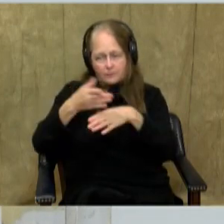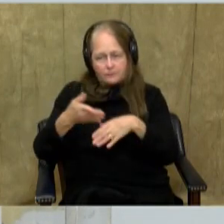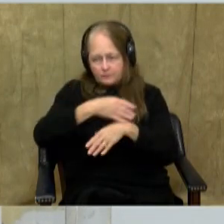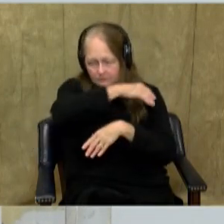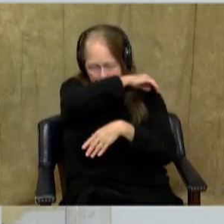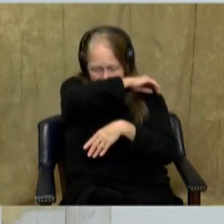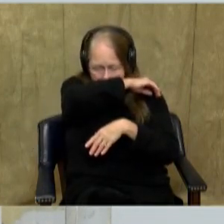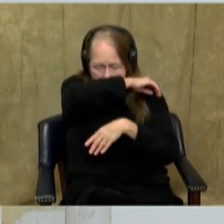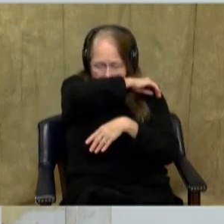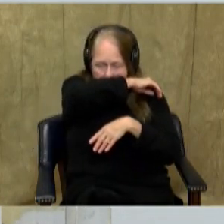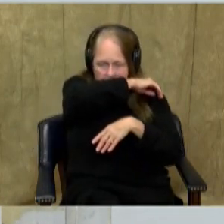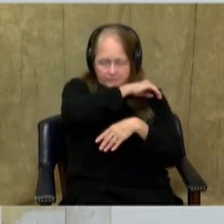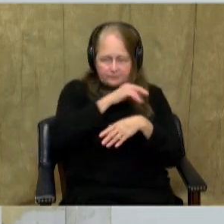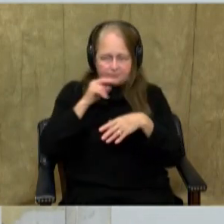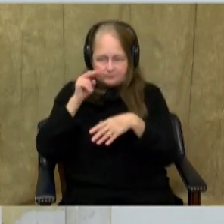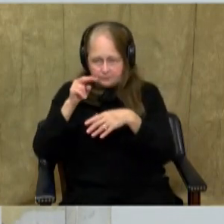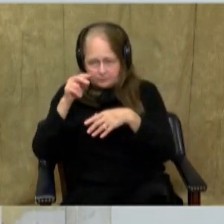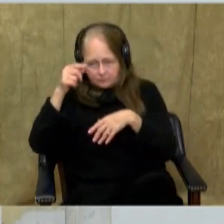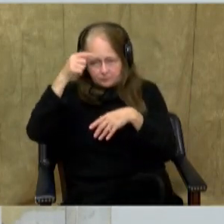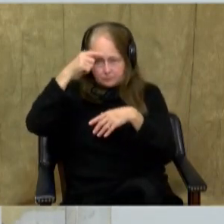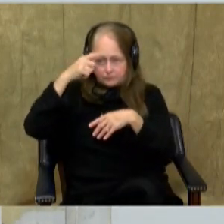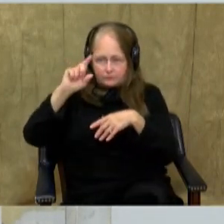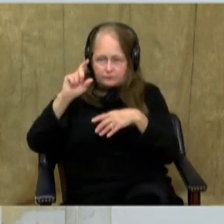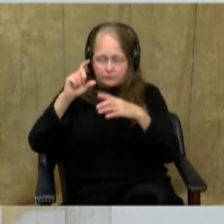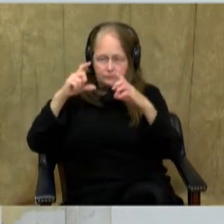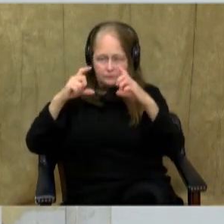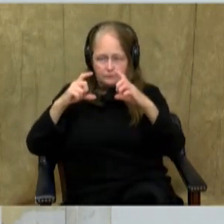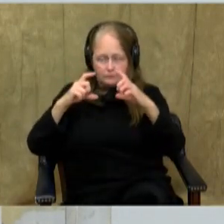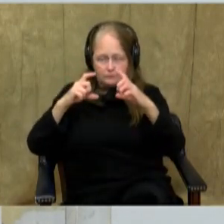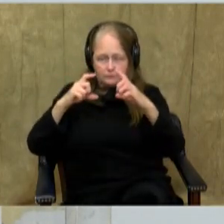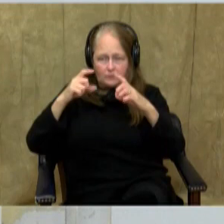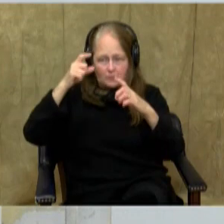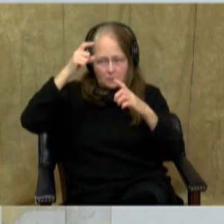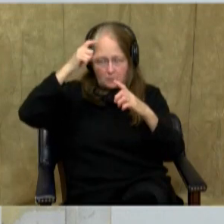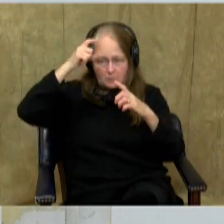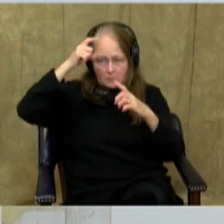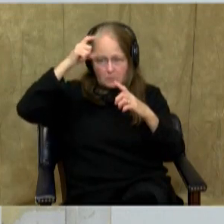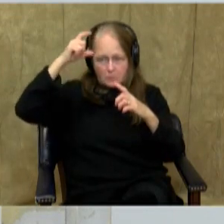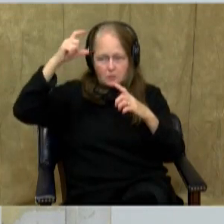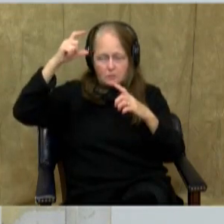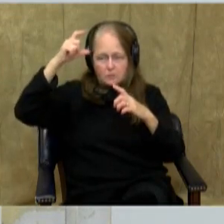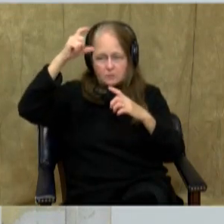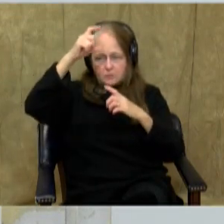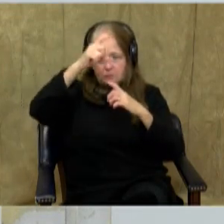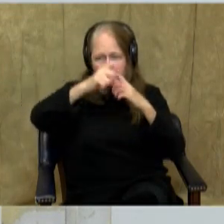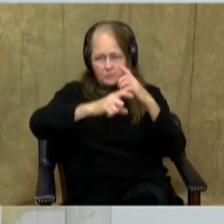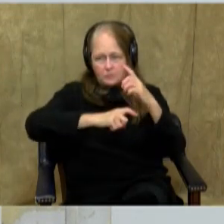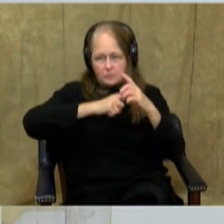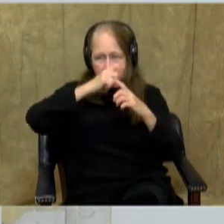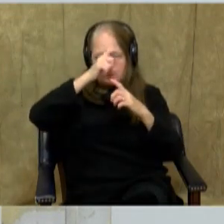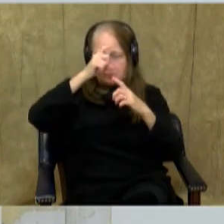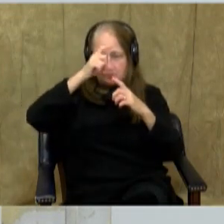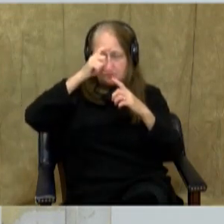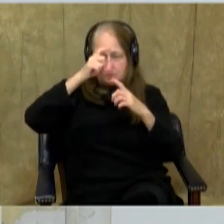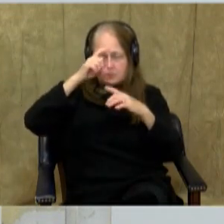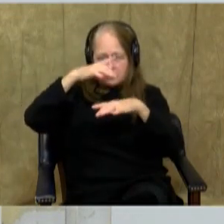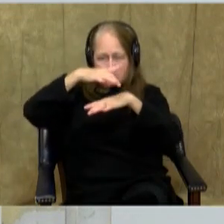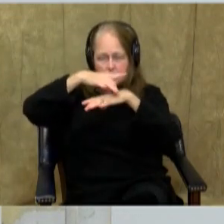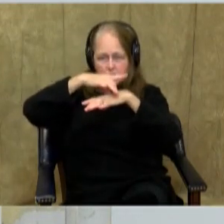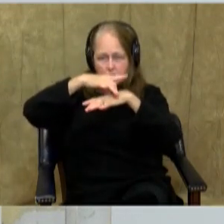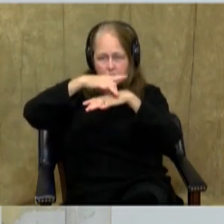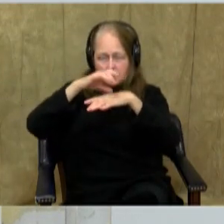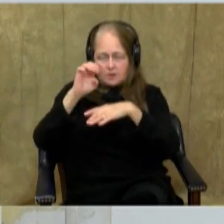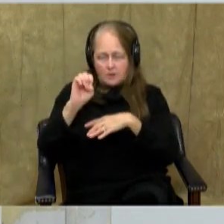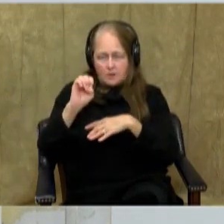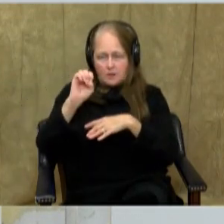1/6. Then we looked at the moon's orbit, and we learned that the moon's orbit around the Earth is